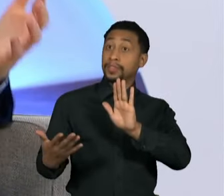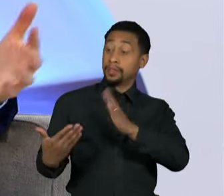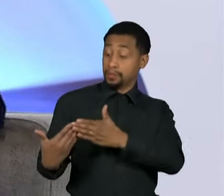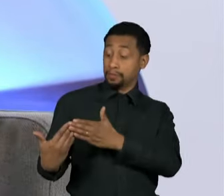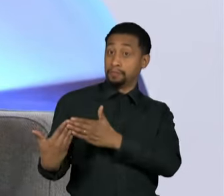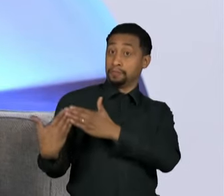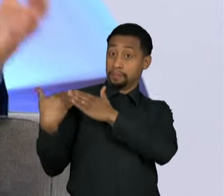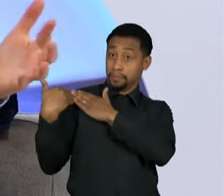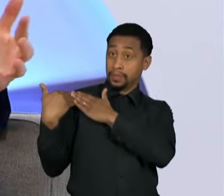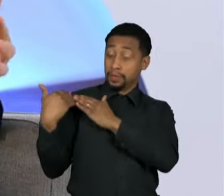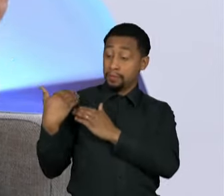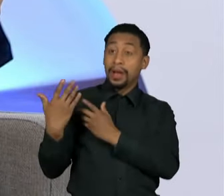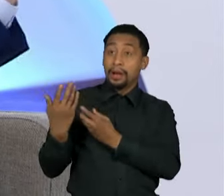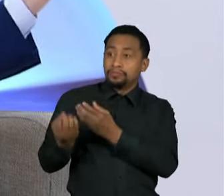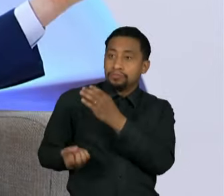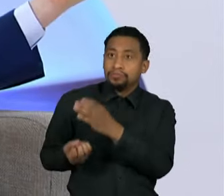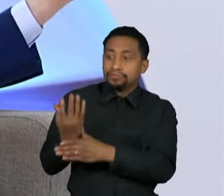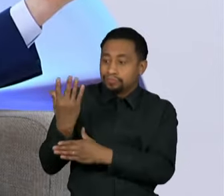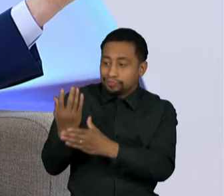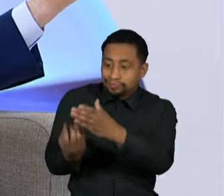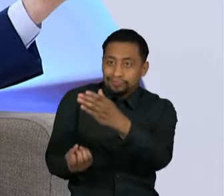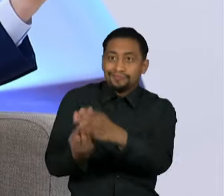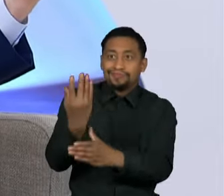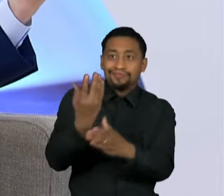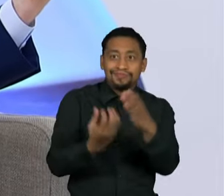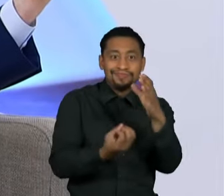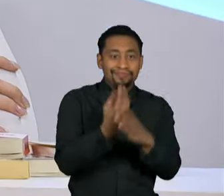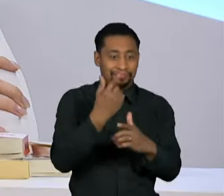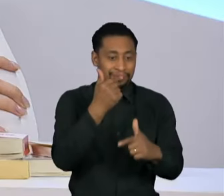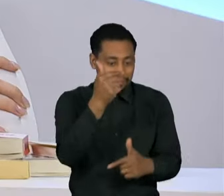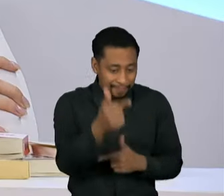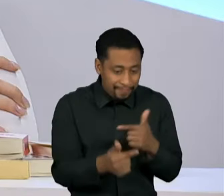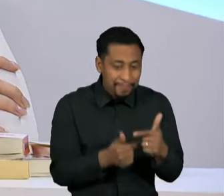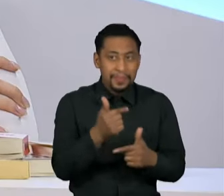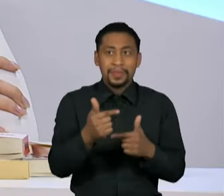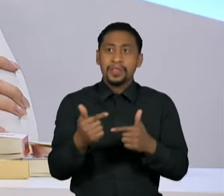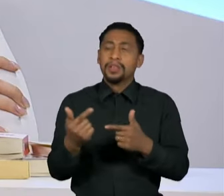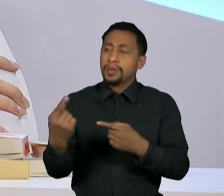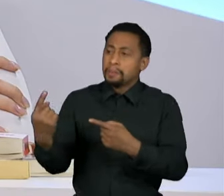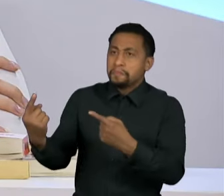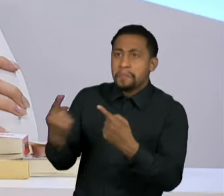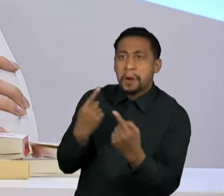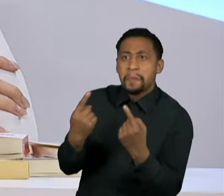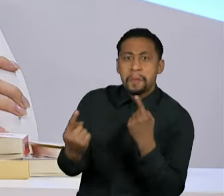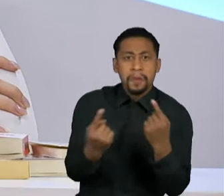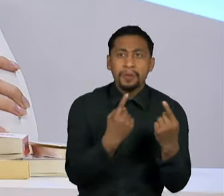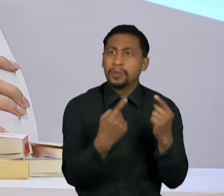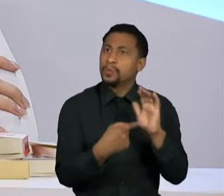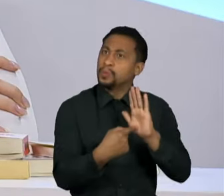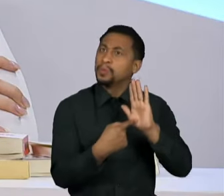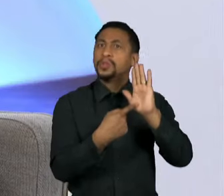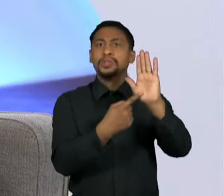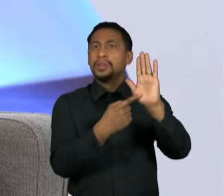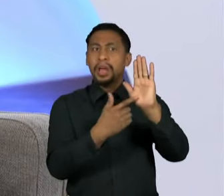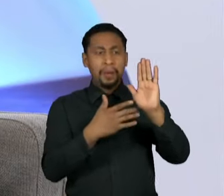as producers, as workers, back to the discussion of the dignity of work, even if that